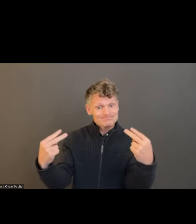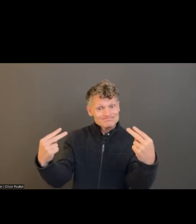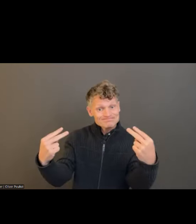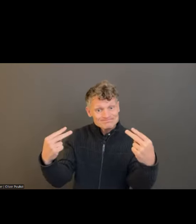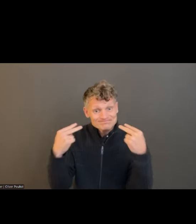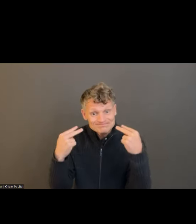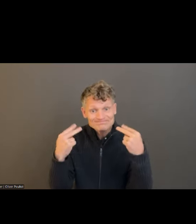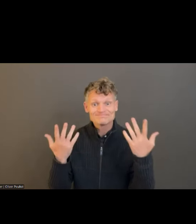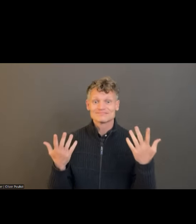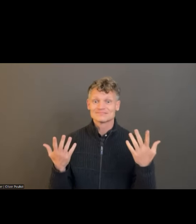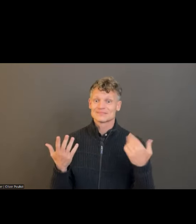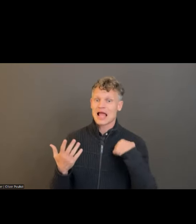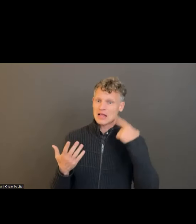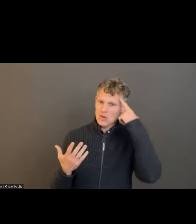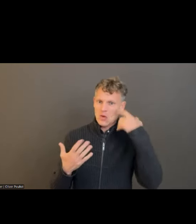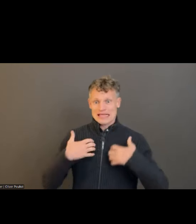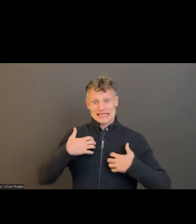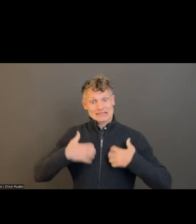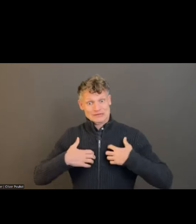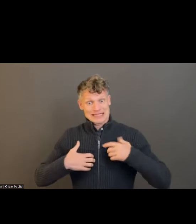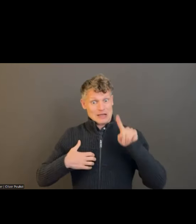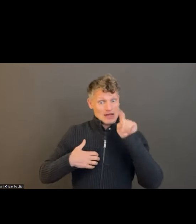to you.